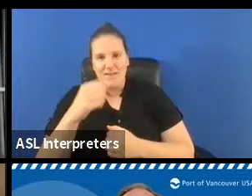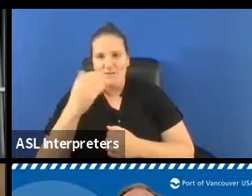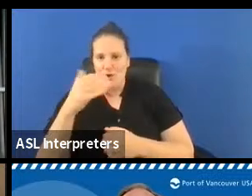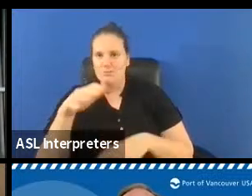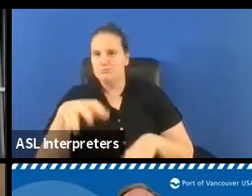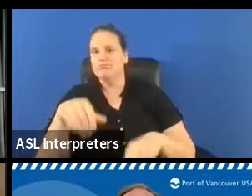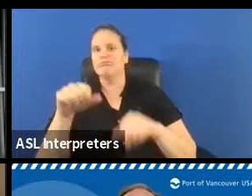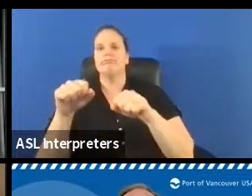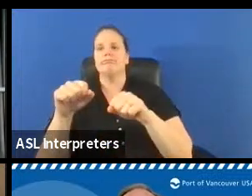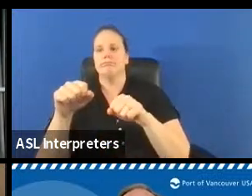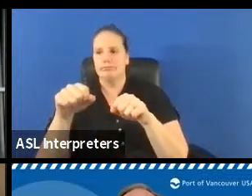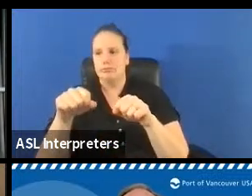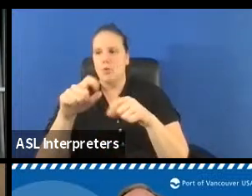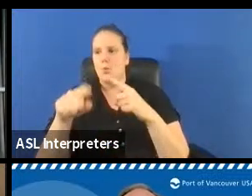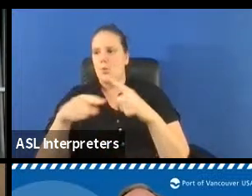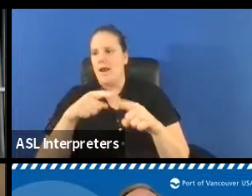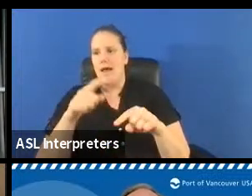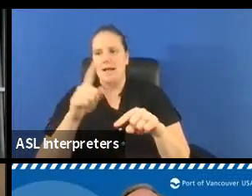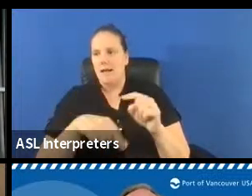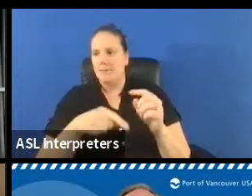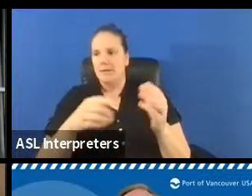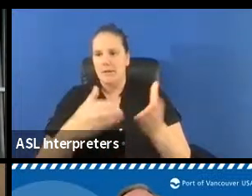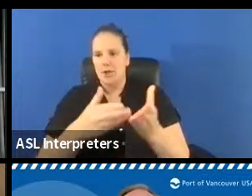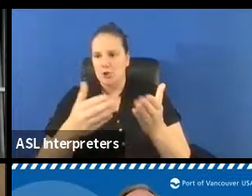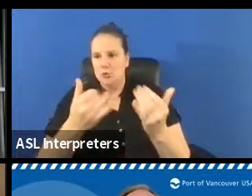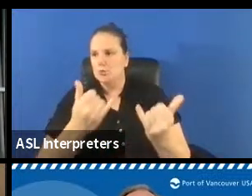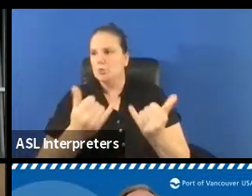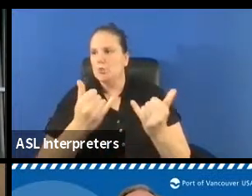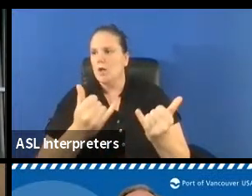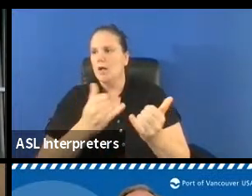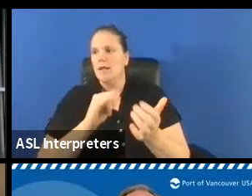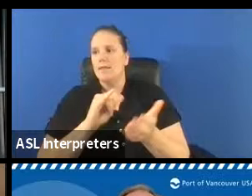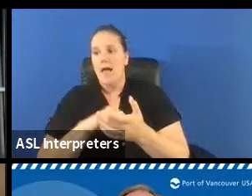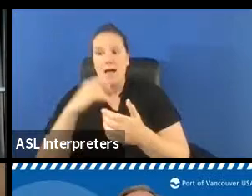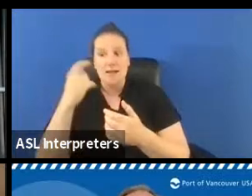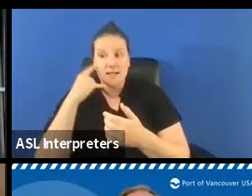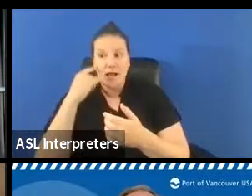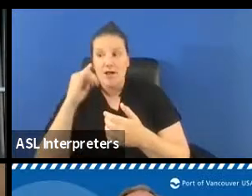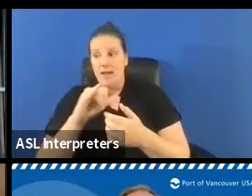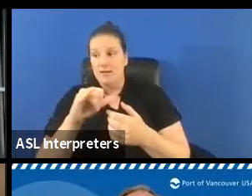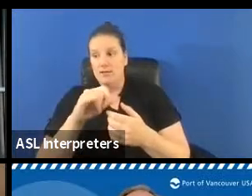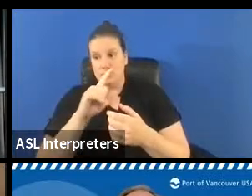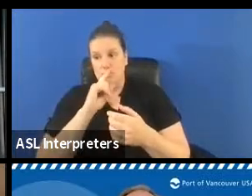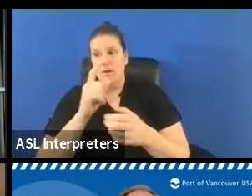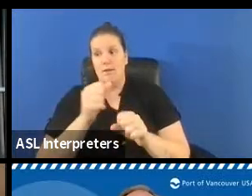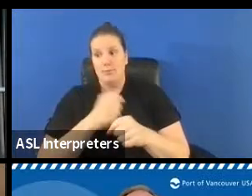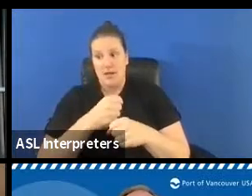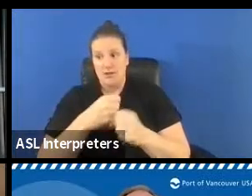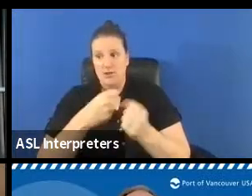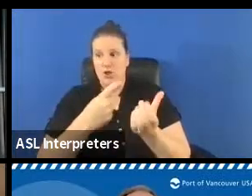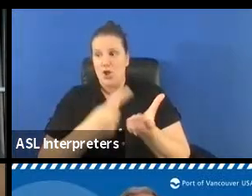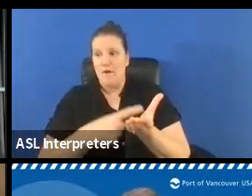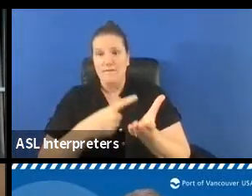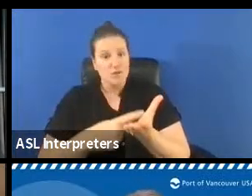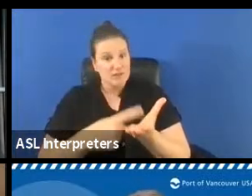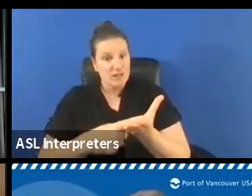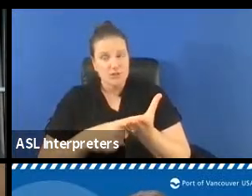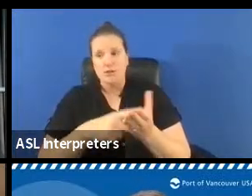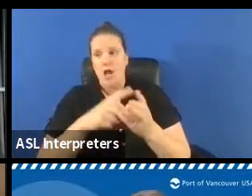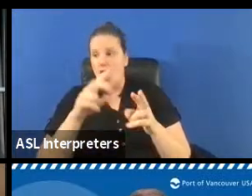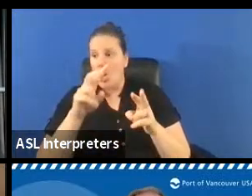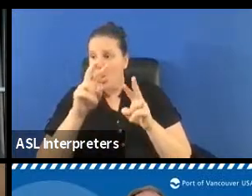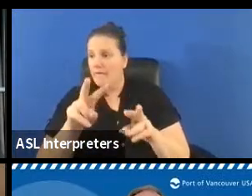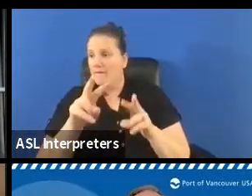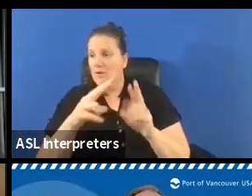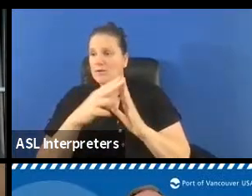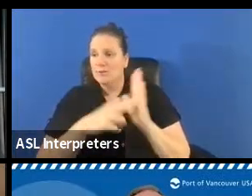stepping in when I was not able to be here today. It sounds like it was an extremely productive conversation, and I look forward to